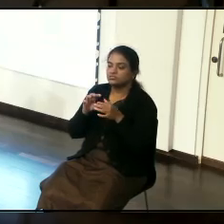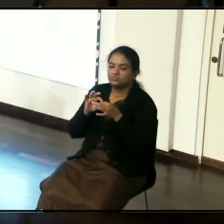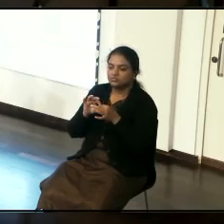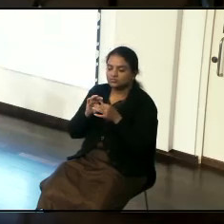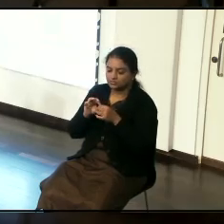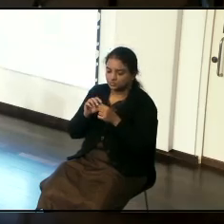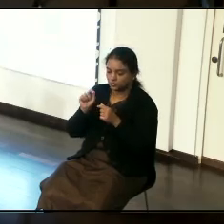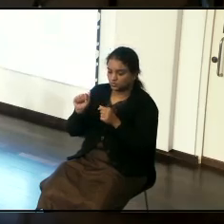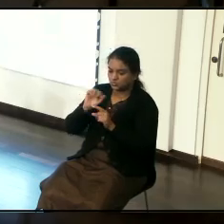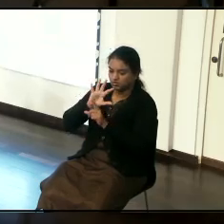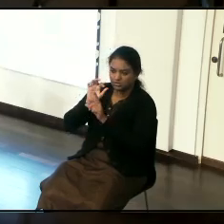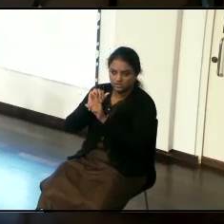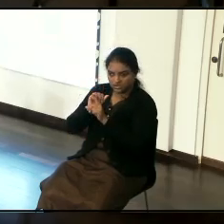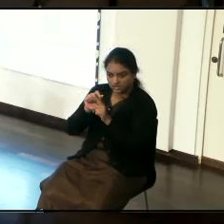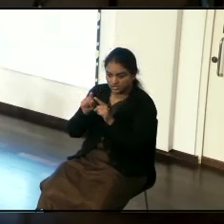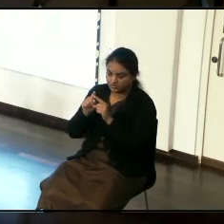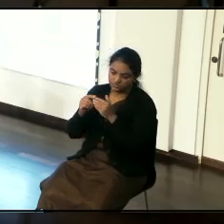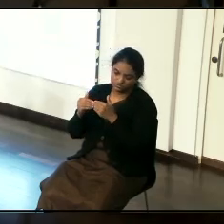culture,